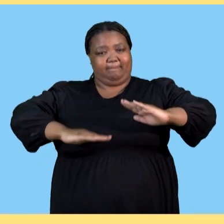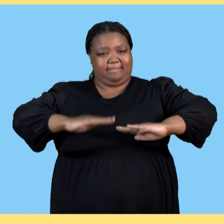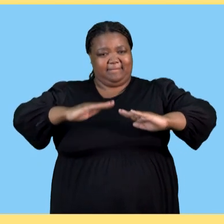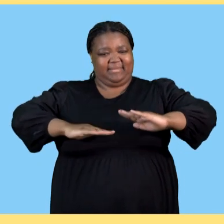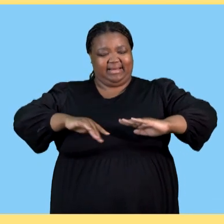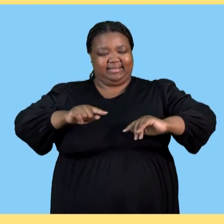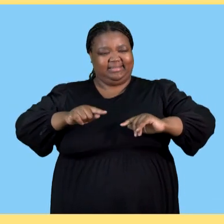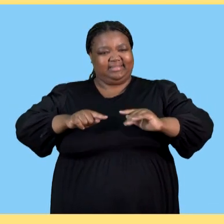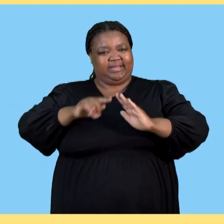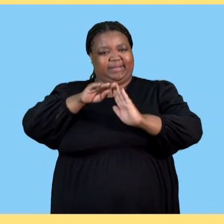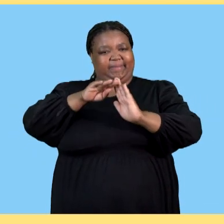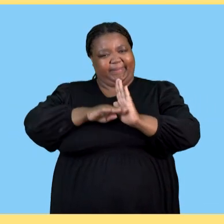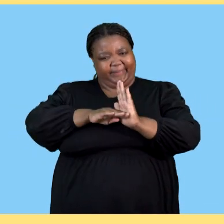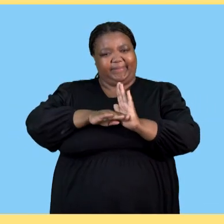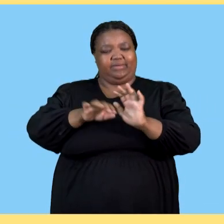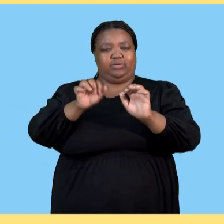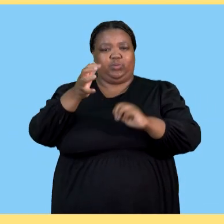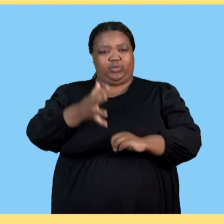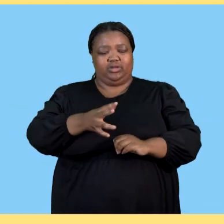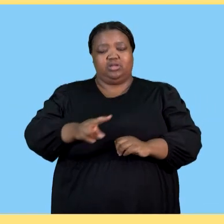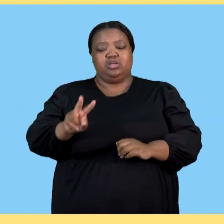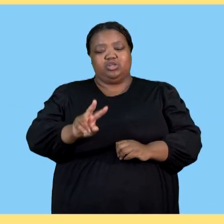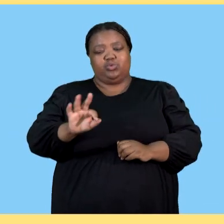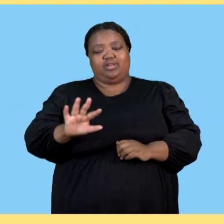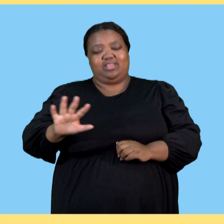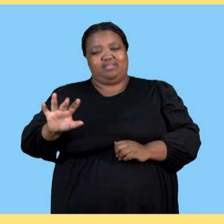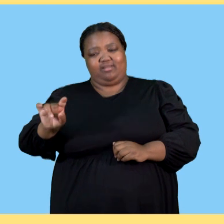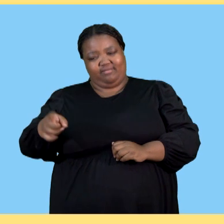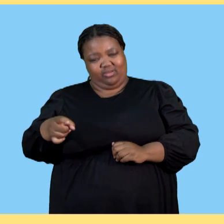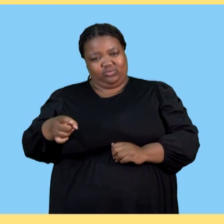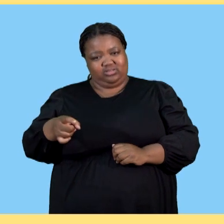my balance brought down,